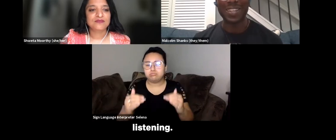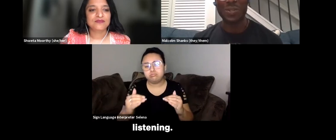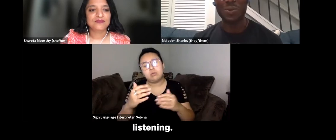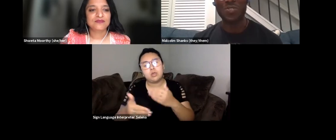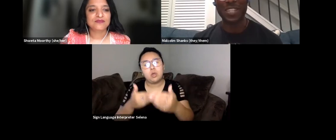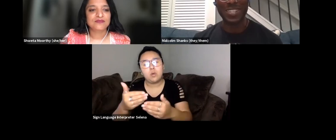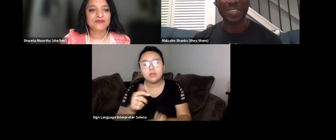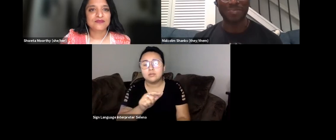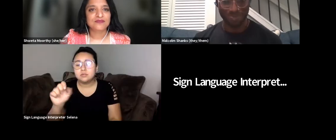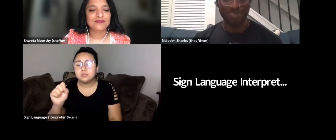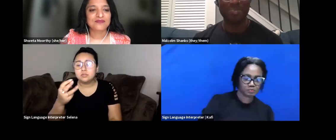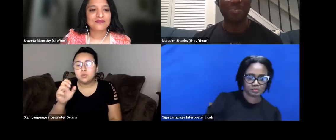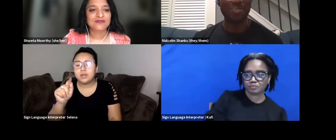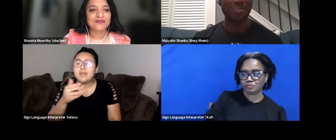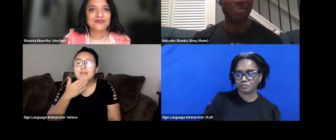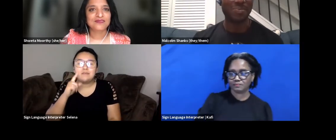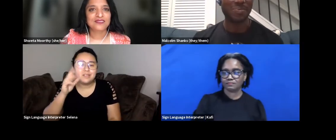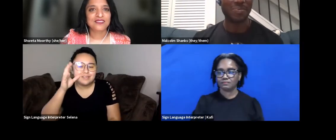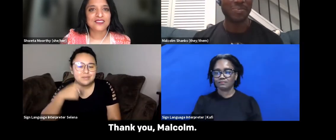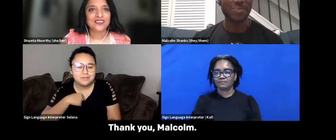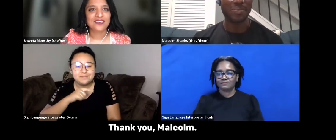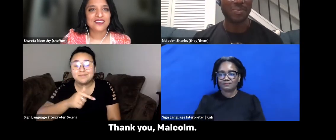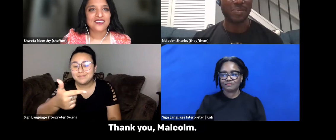Shweta. Thank you for listening.